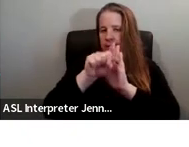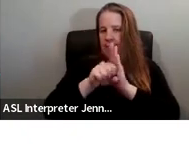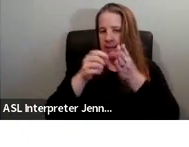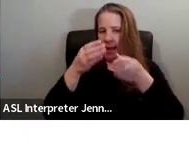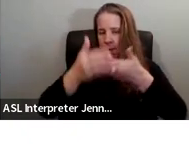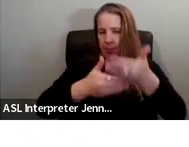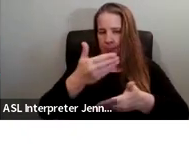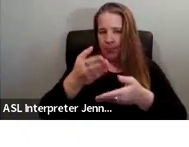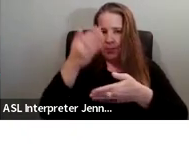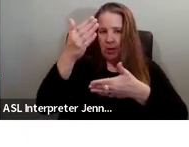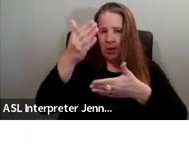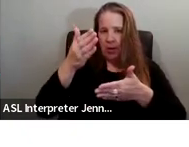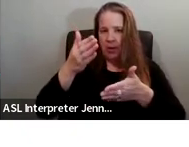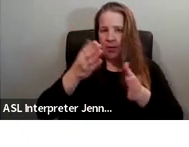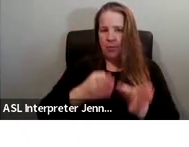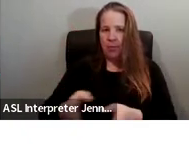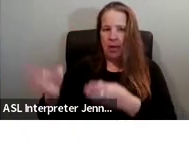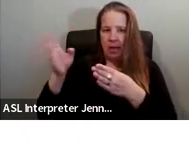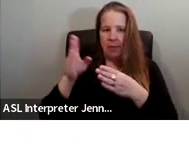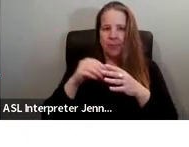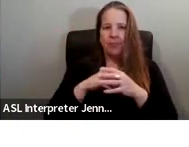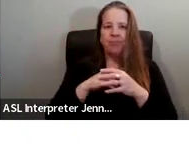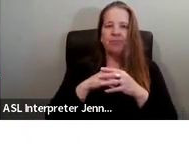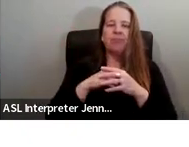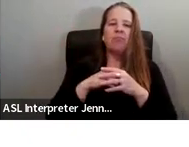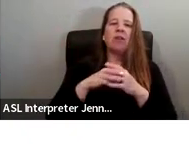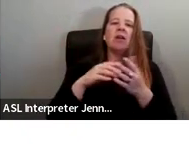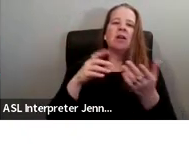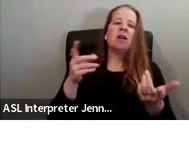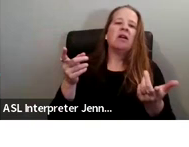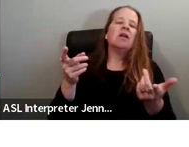And this is decided by the Secretary of HHS.